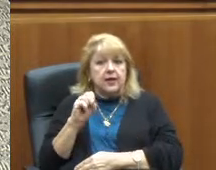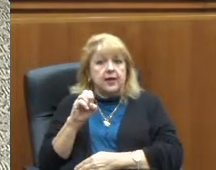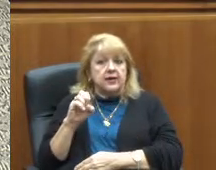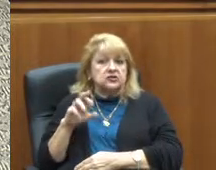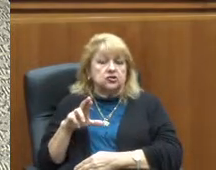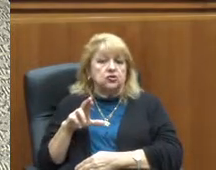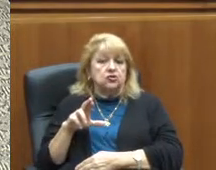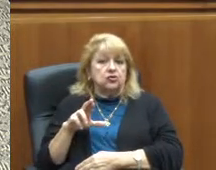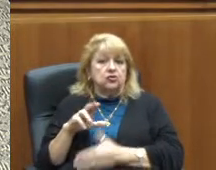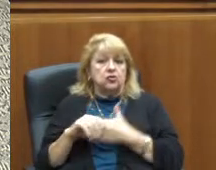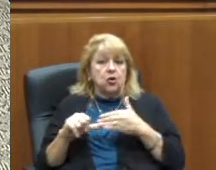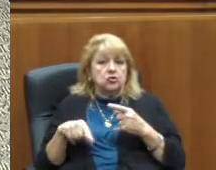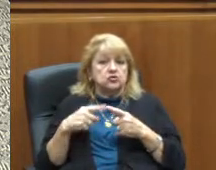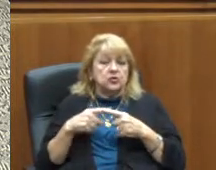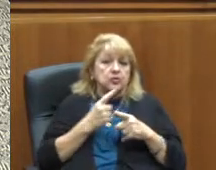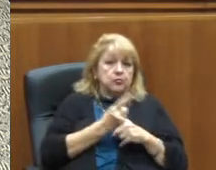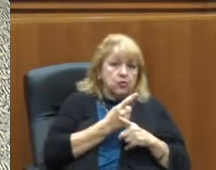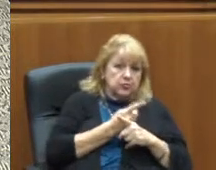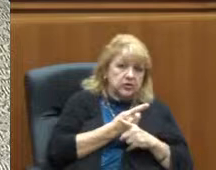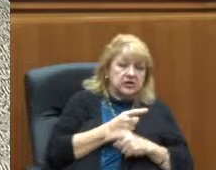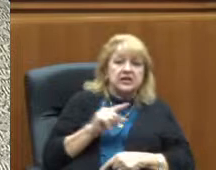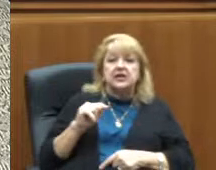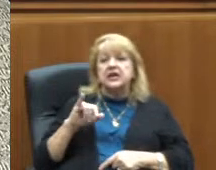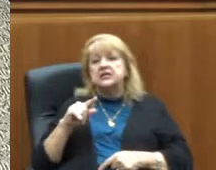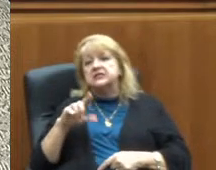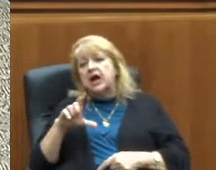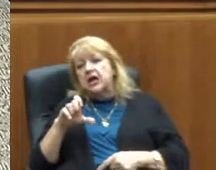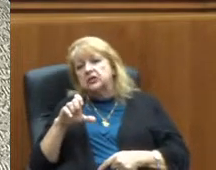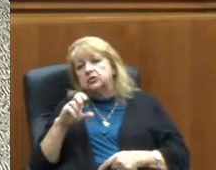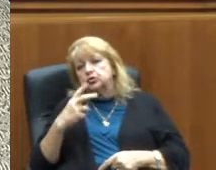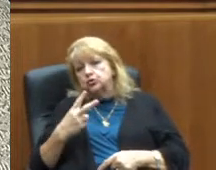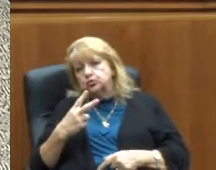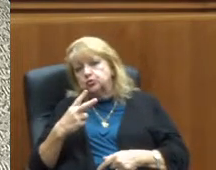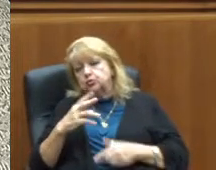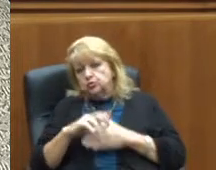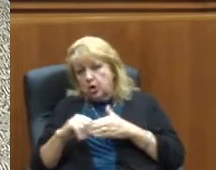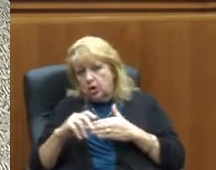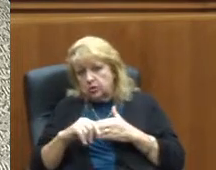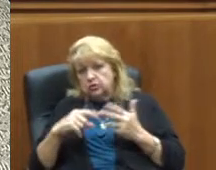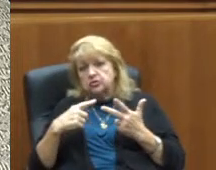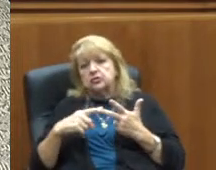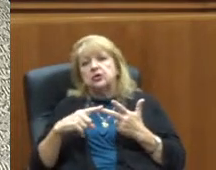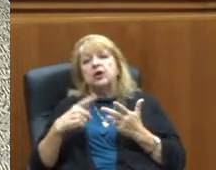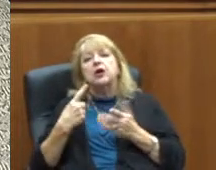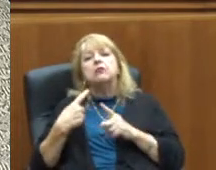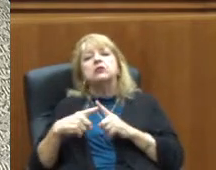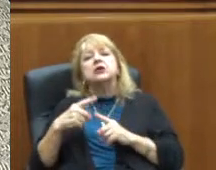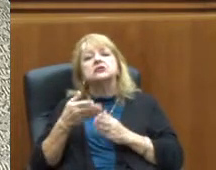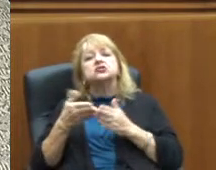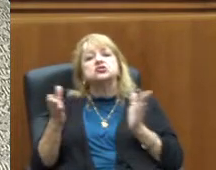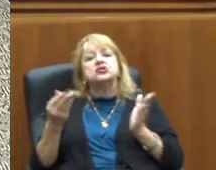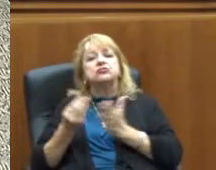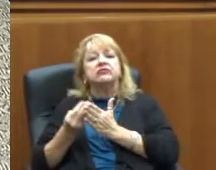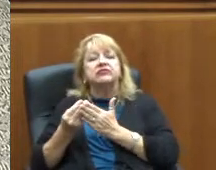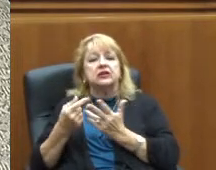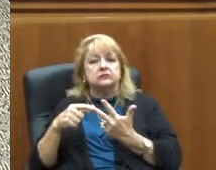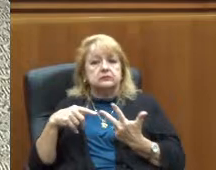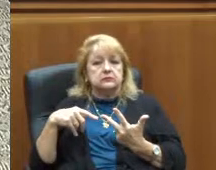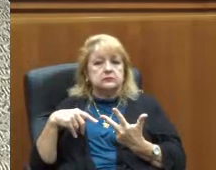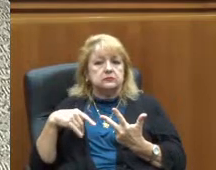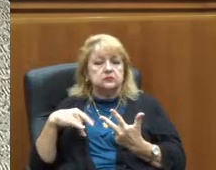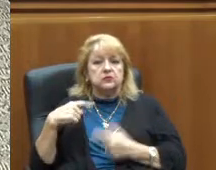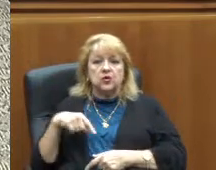dollars where it's appropriate, Title II dollars, and general fund dollars. But we all have to work together. And earlier,